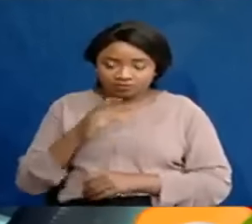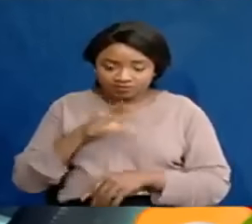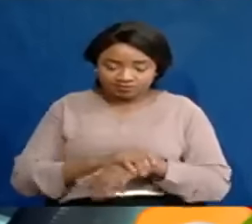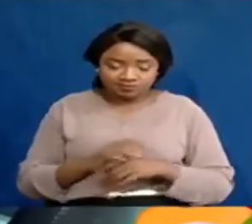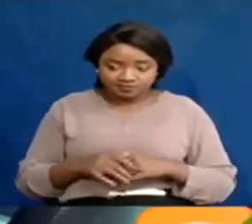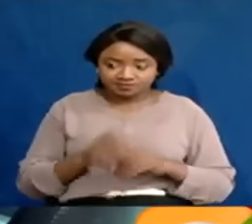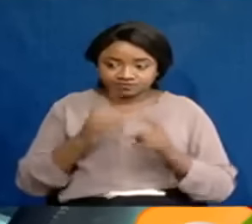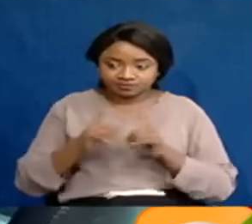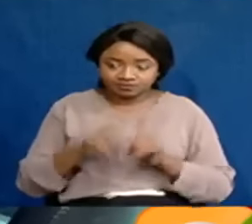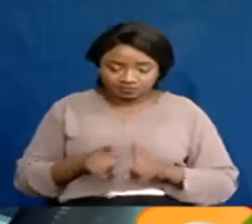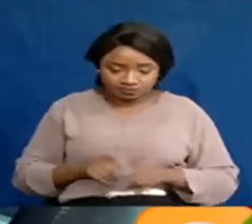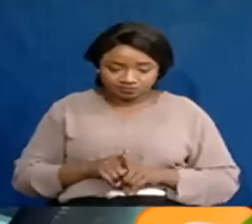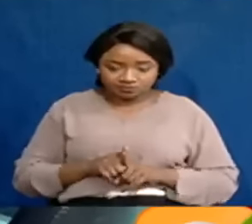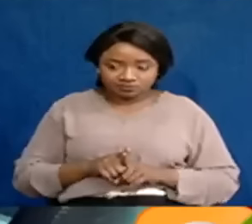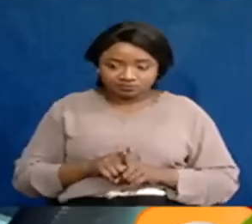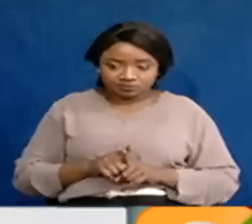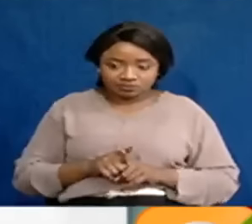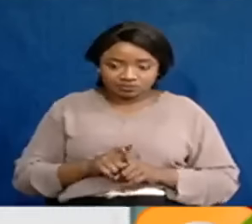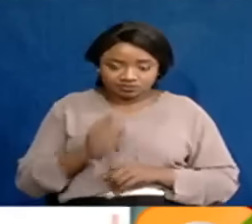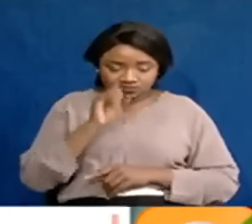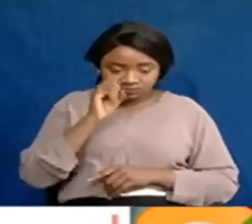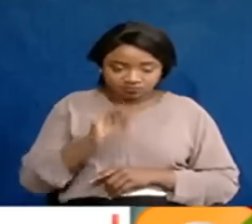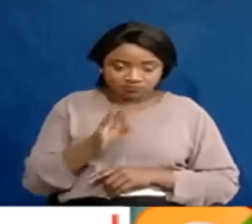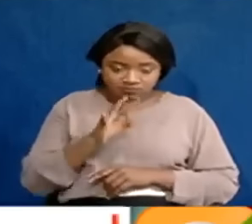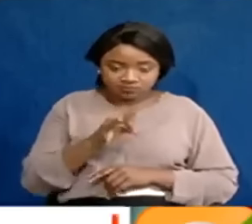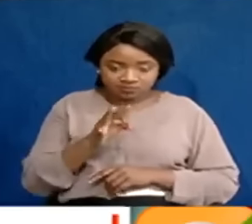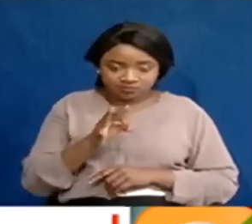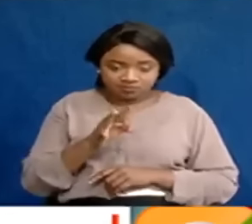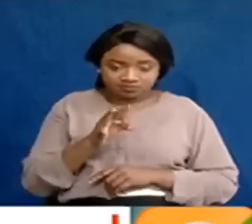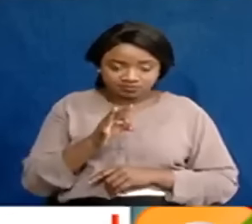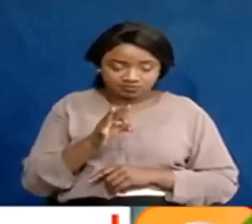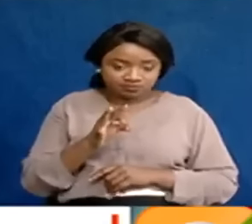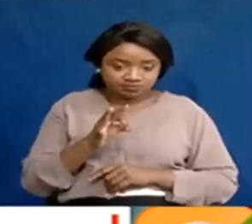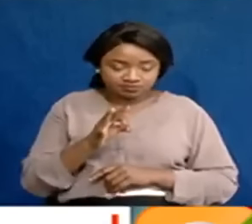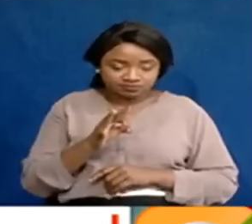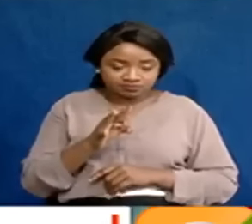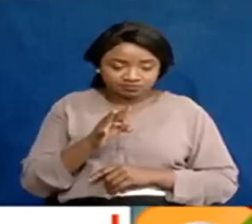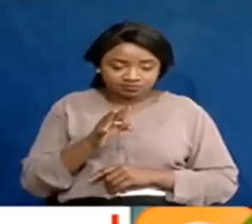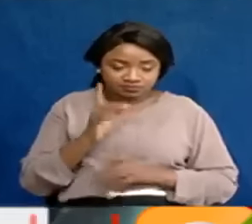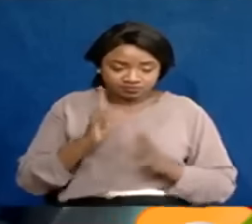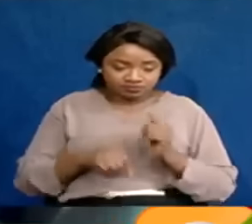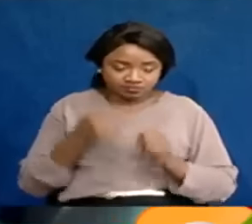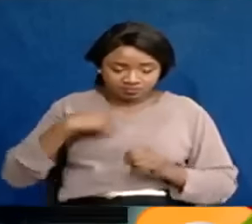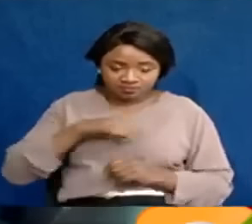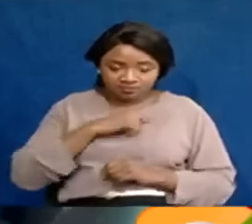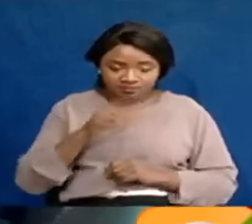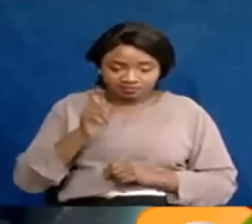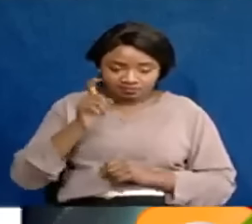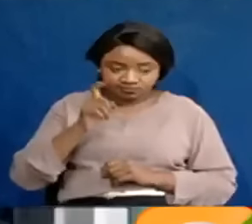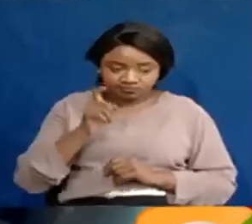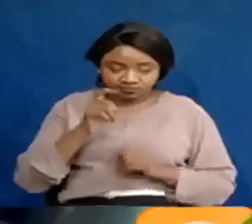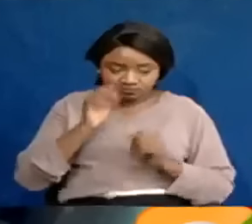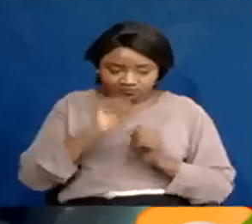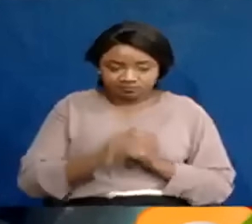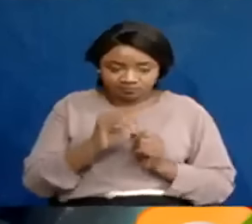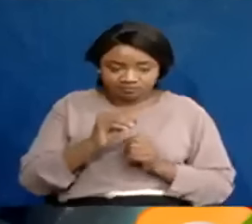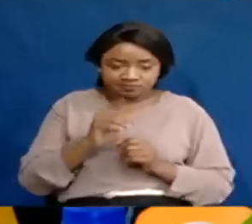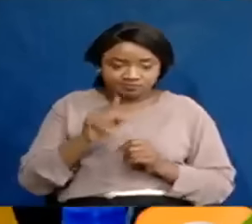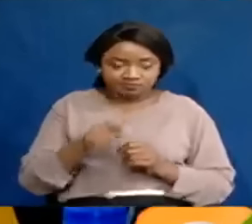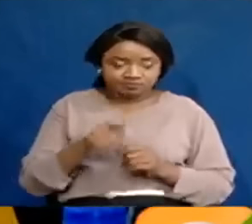boat was constructed, it was roughly about 600 million, not far from the price you had quoted in doing minor renovations and